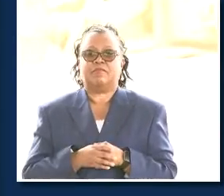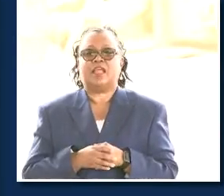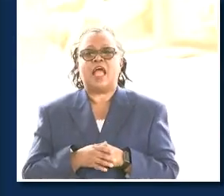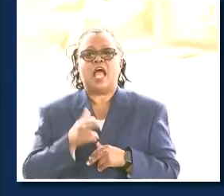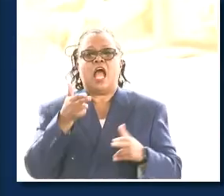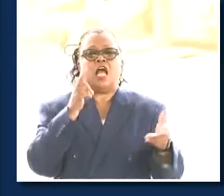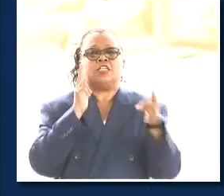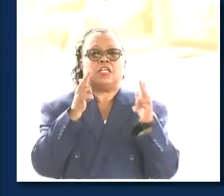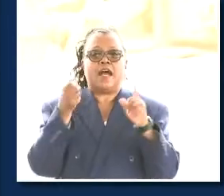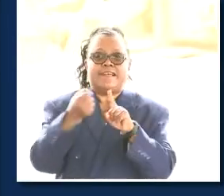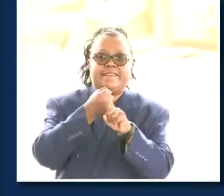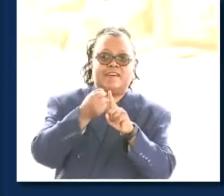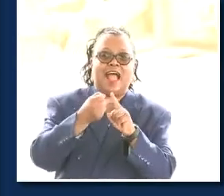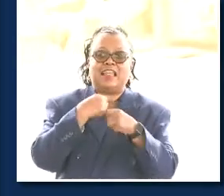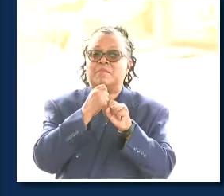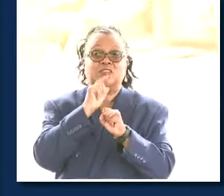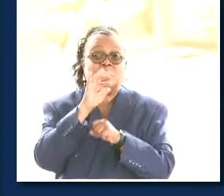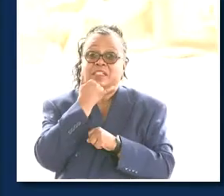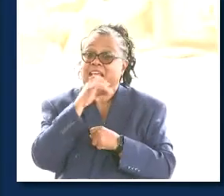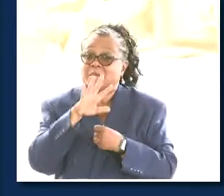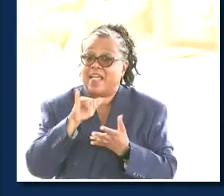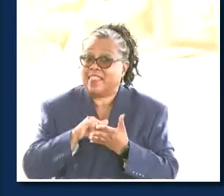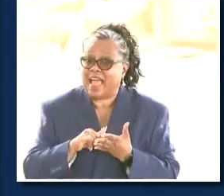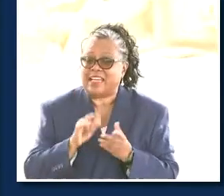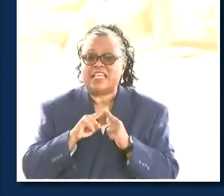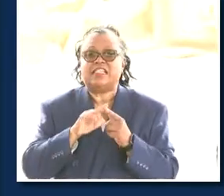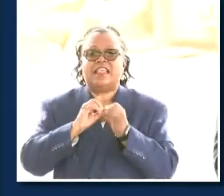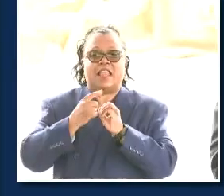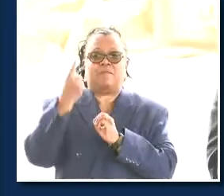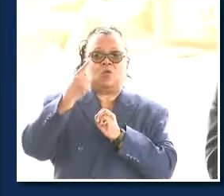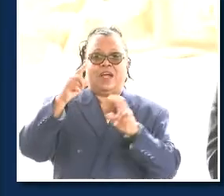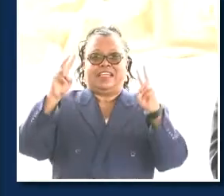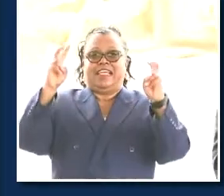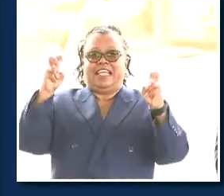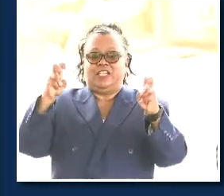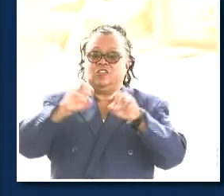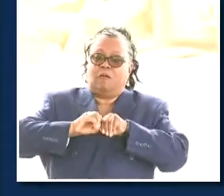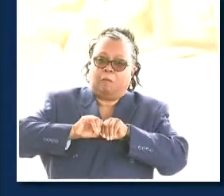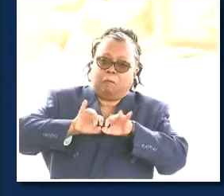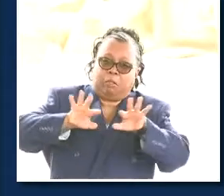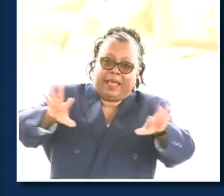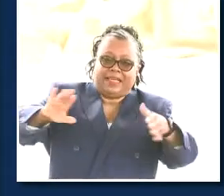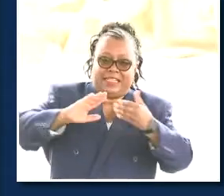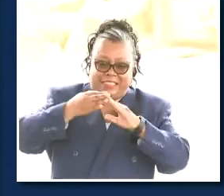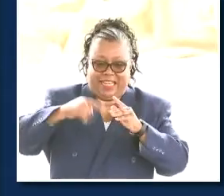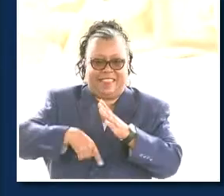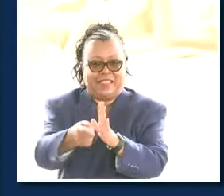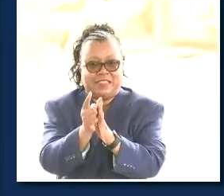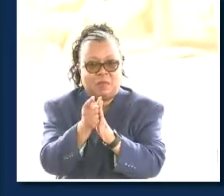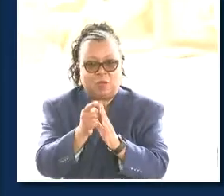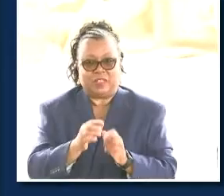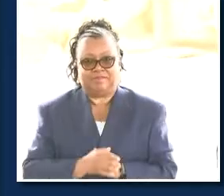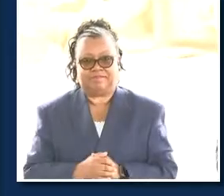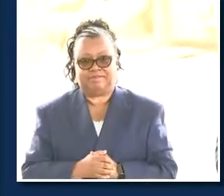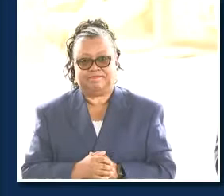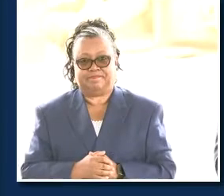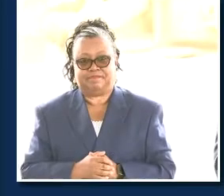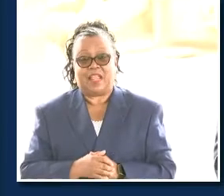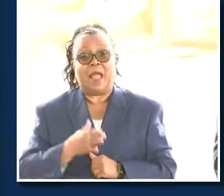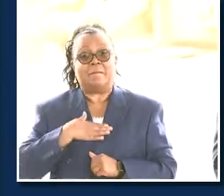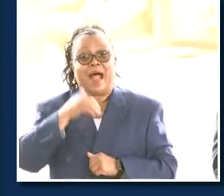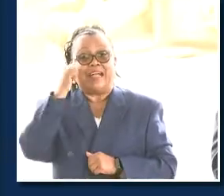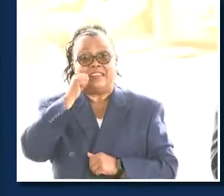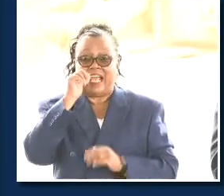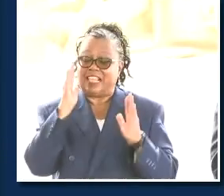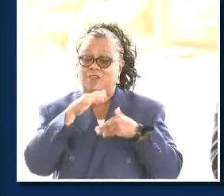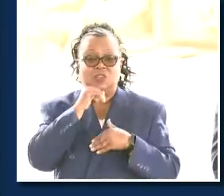Gun violence, make no mistake about it, is the #1 issue plaguing the city in this moment. My daily